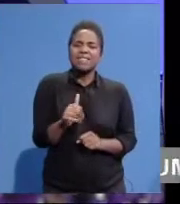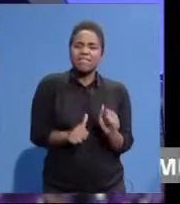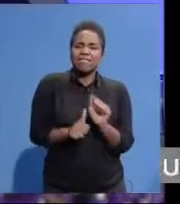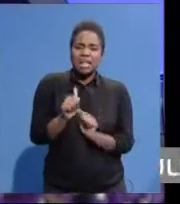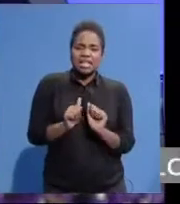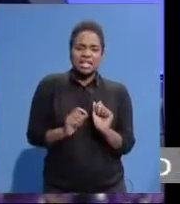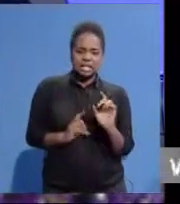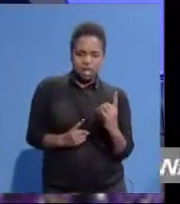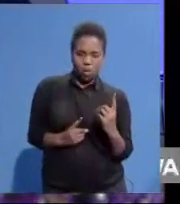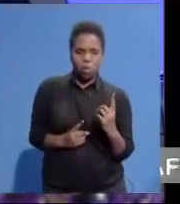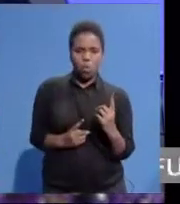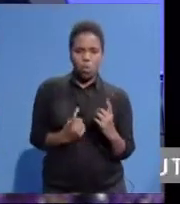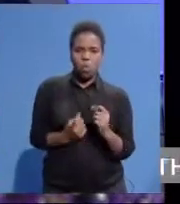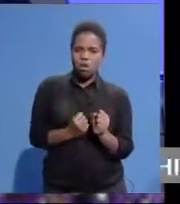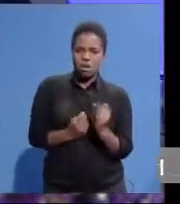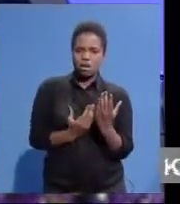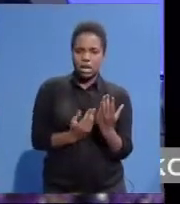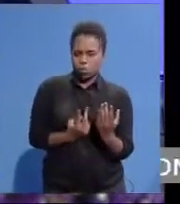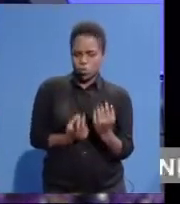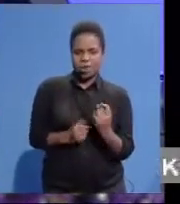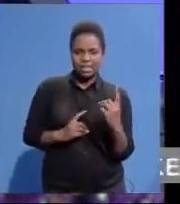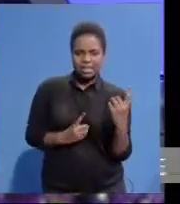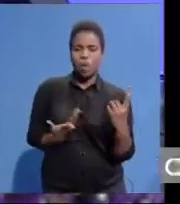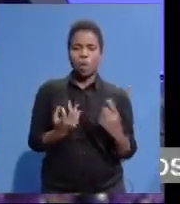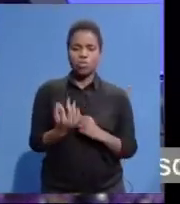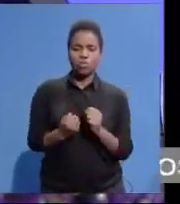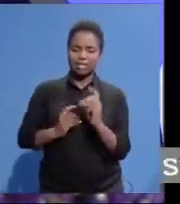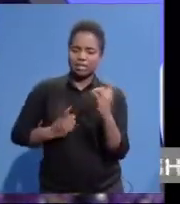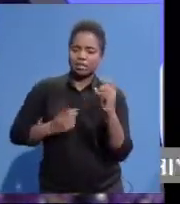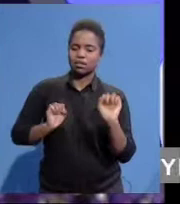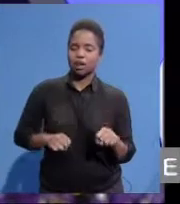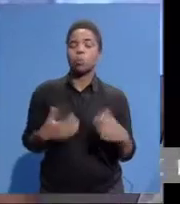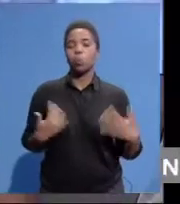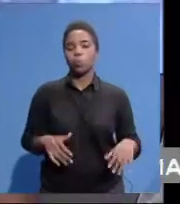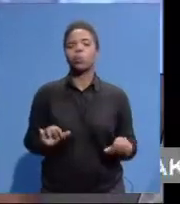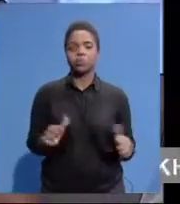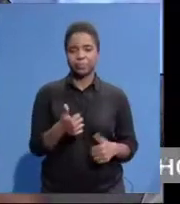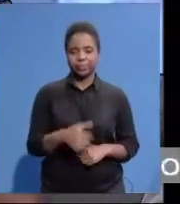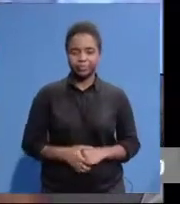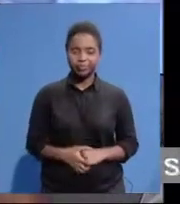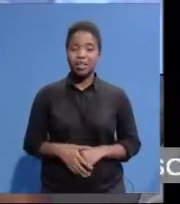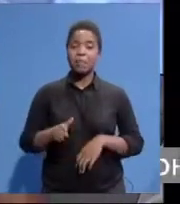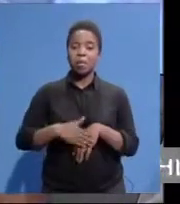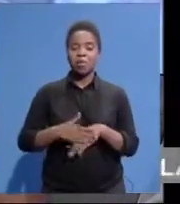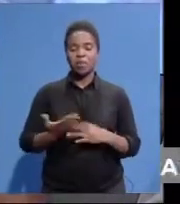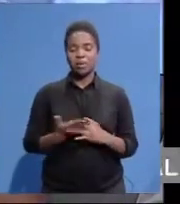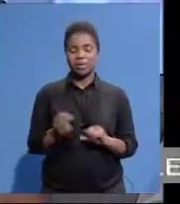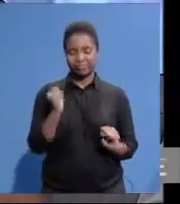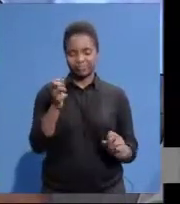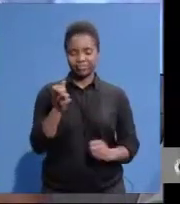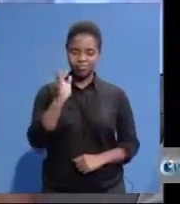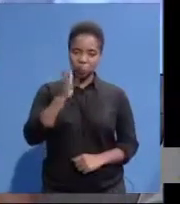diploma, we can safely say you are almost moving there. Absolutely. We'll pick up on this discussion a little bit later. Nelson Mandela